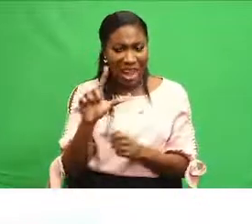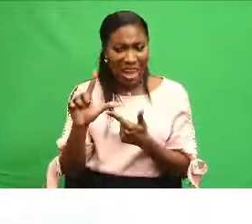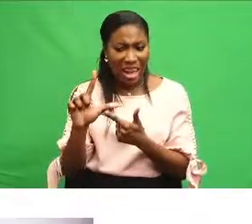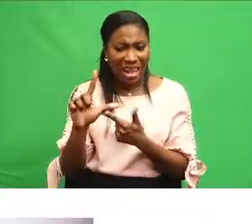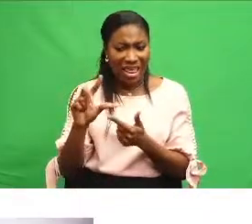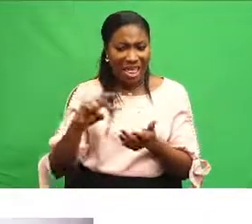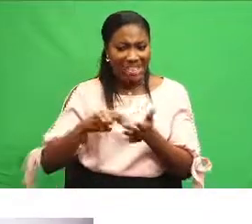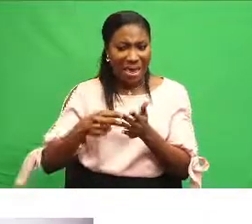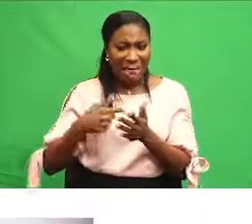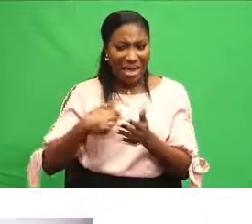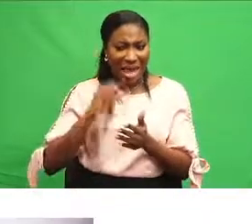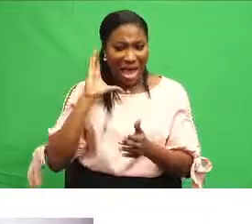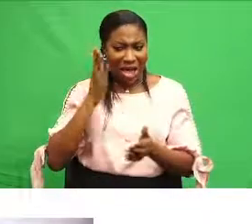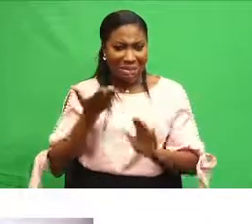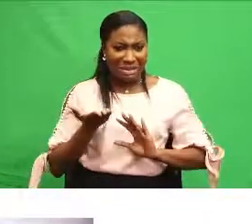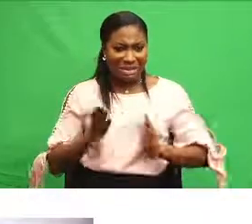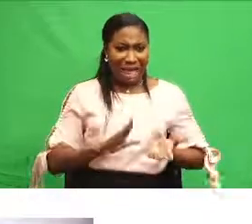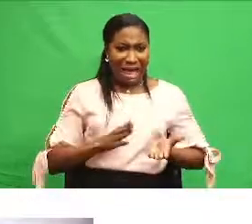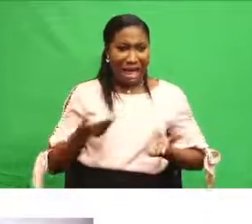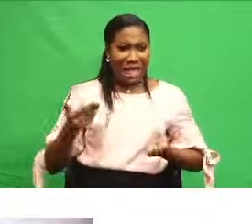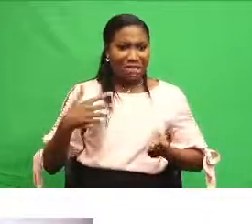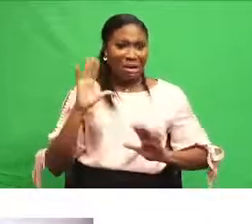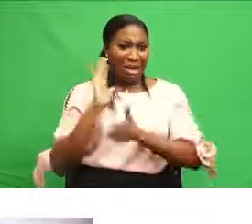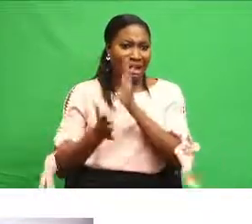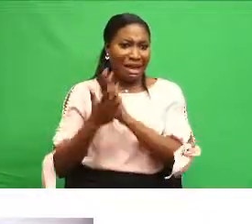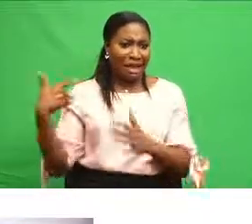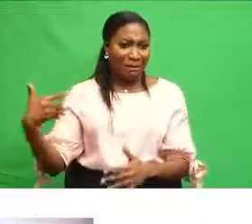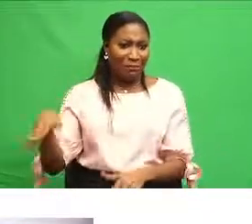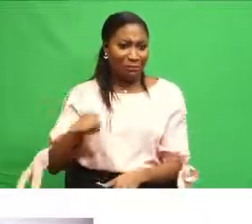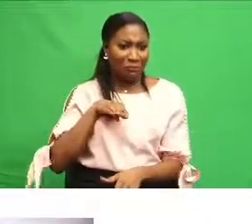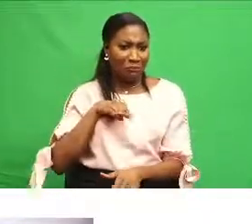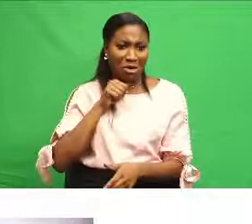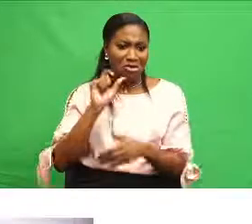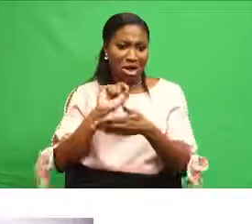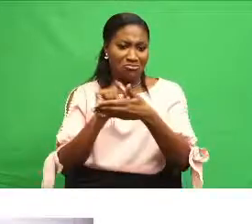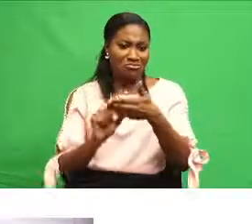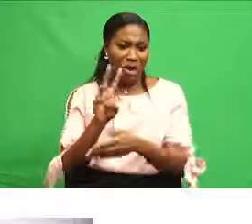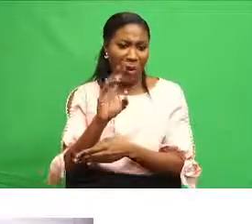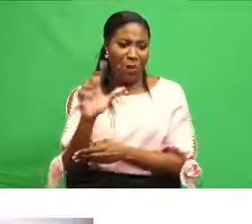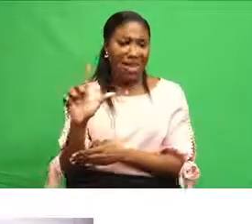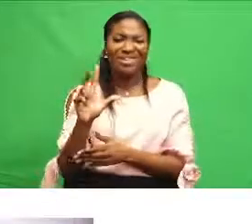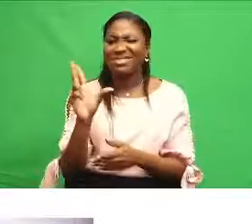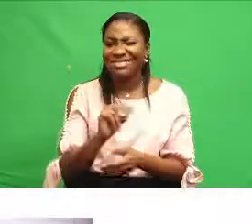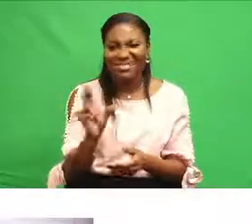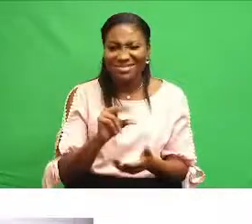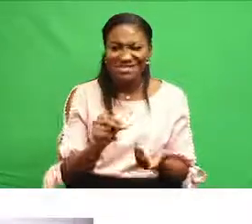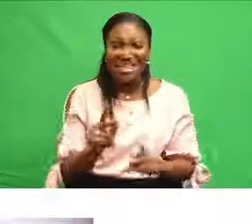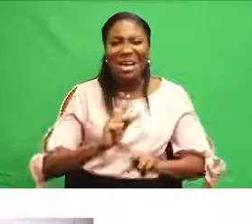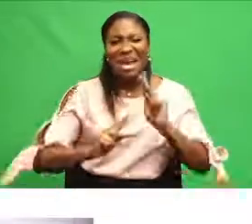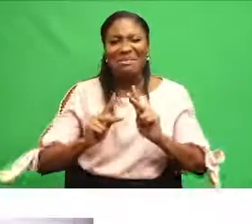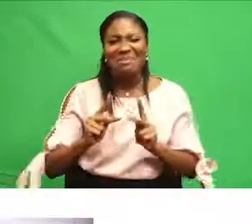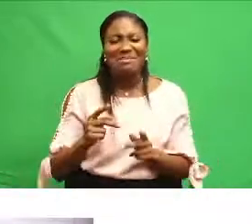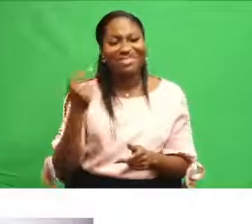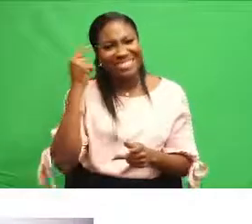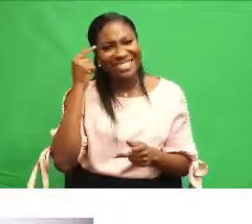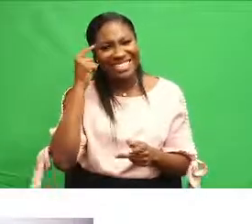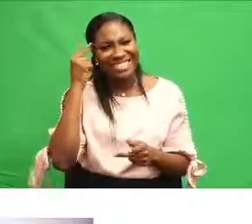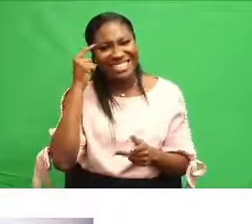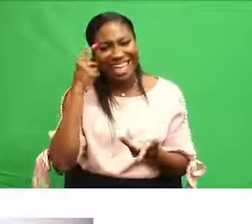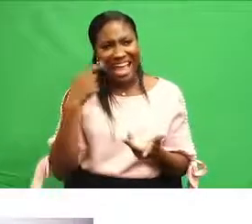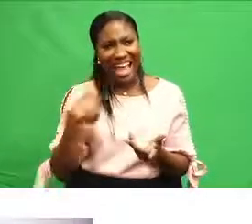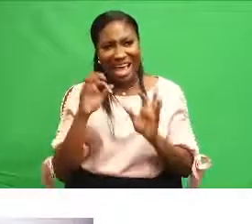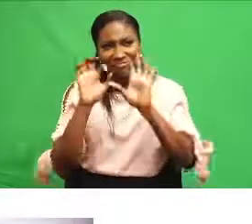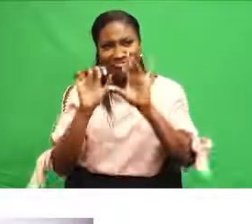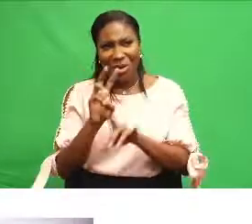die. You know, there's no logic to it, but it's there, and it is a subconscious element